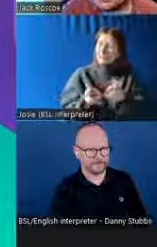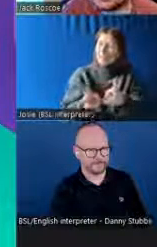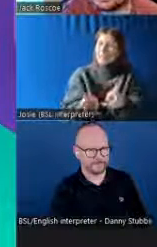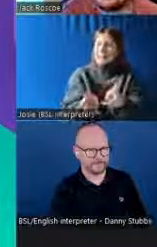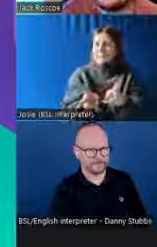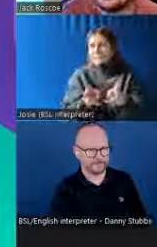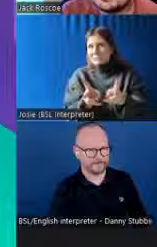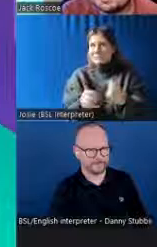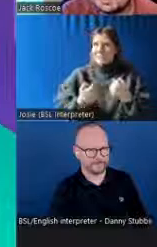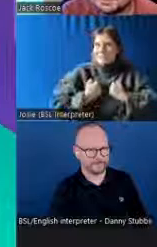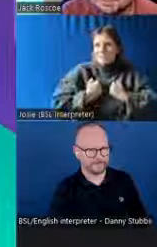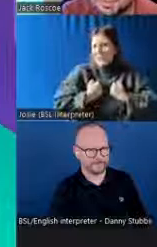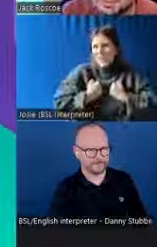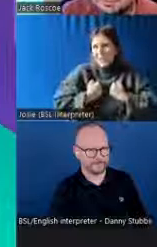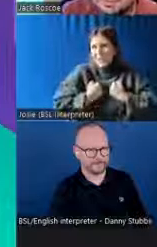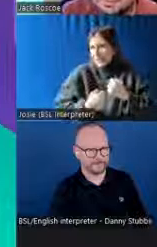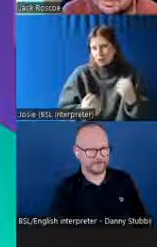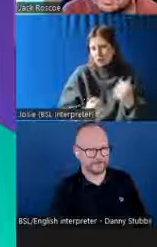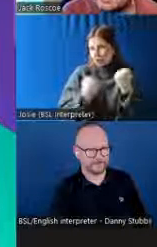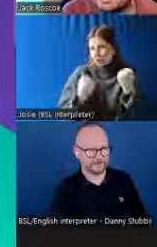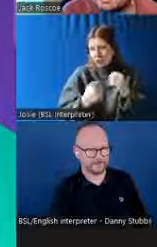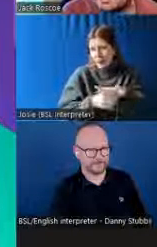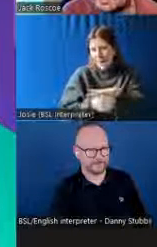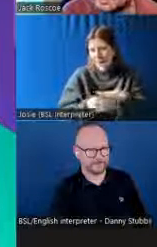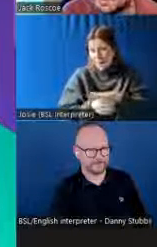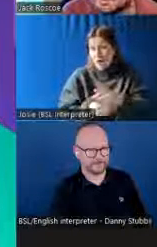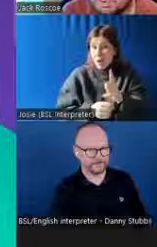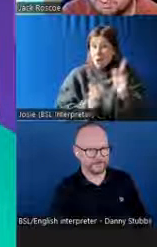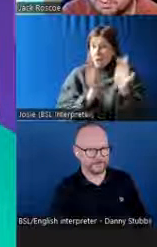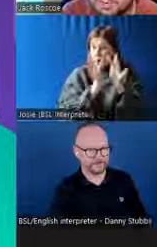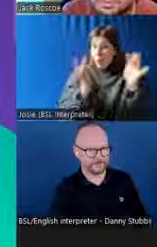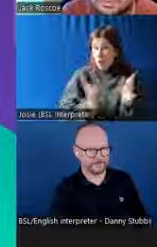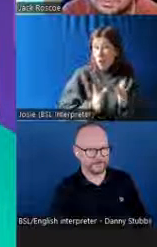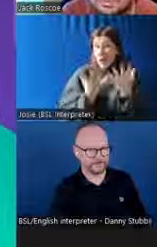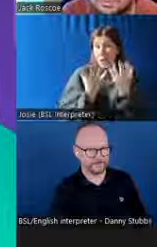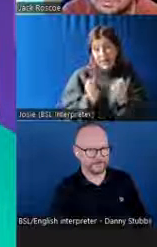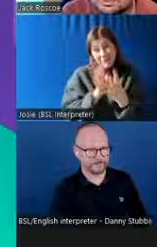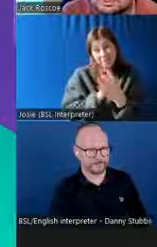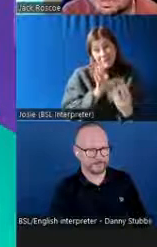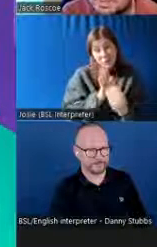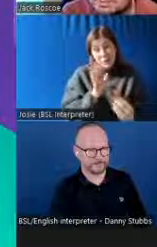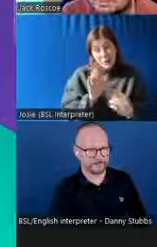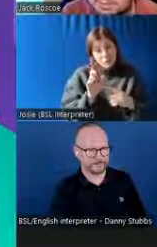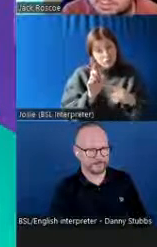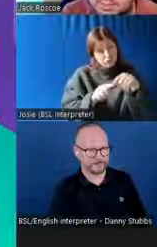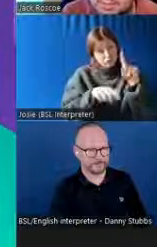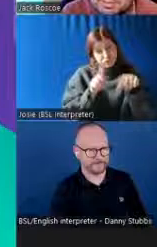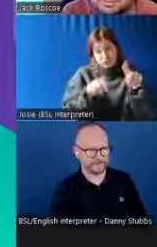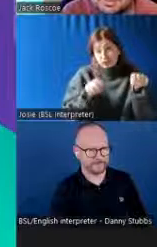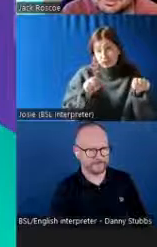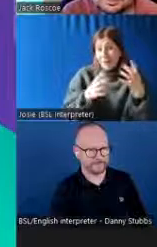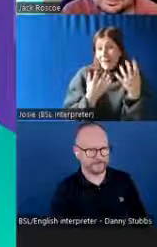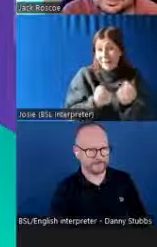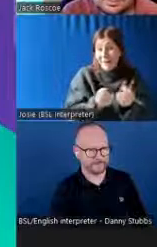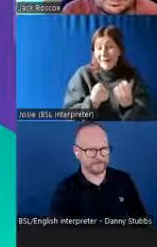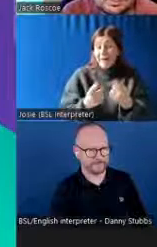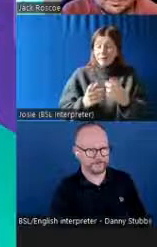there are loads of examples out there online. And if you want to find more about that, you can just Google creative evaluation